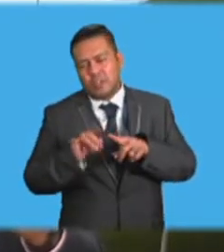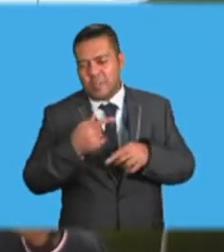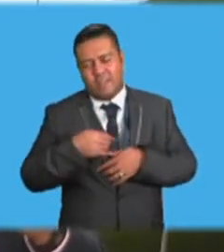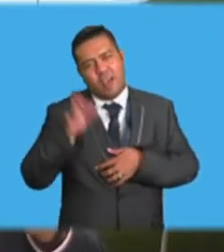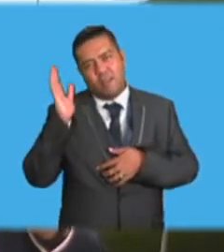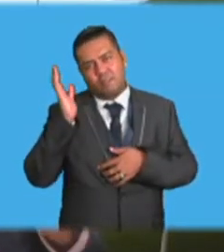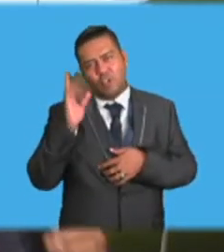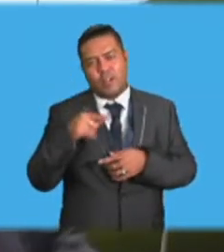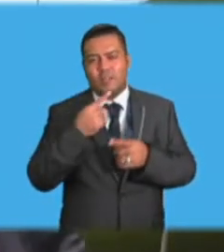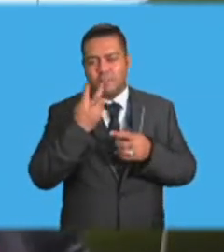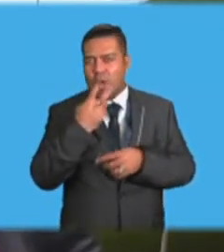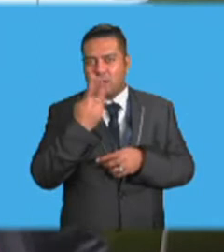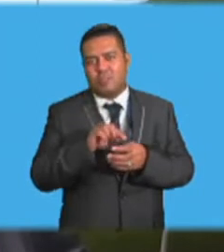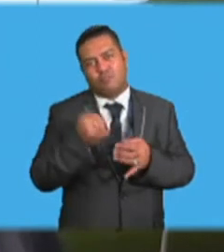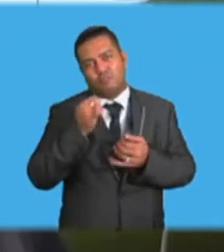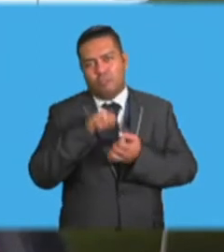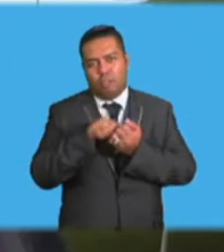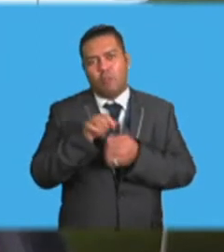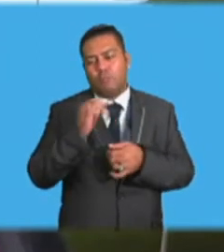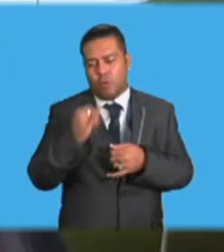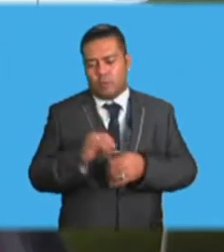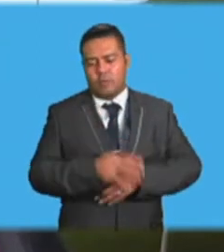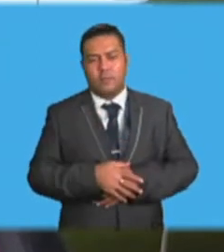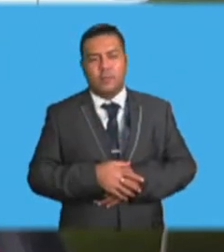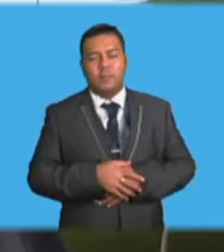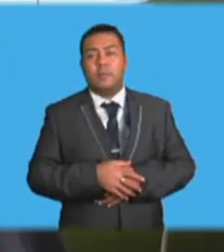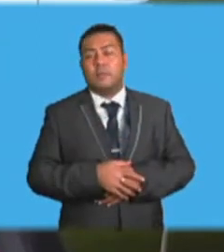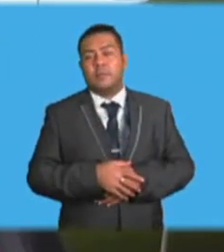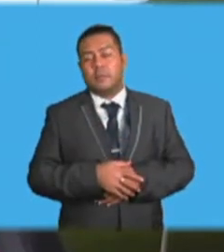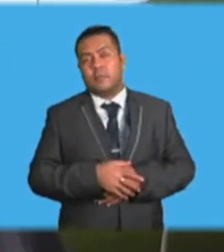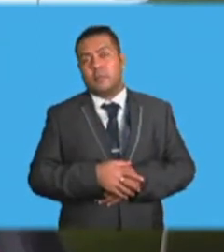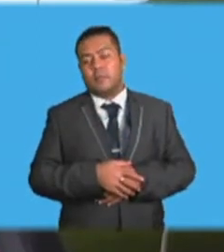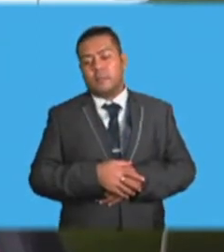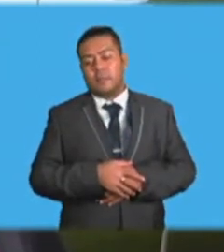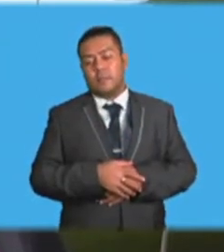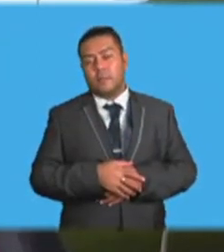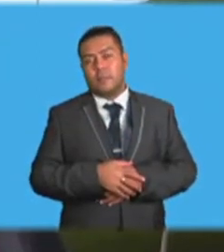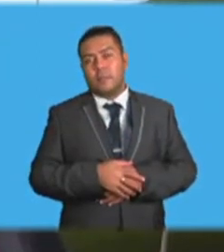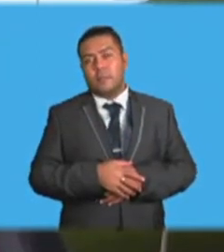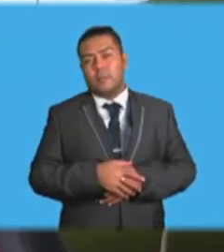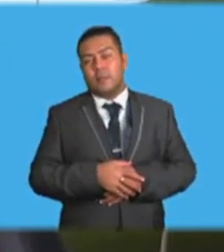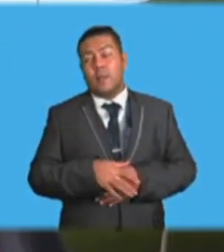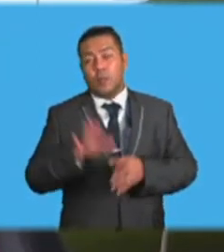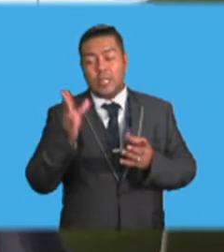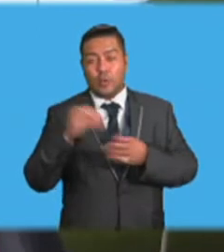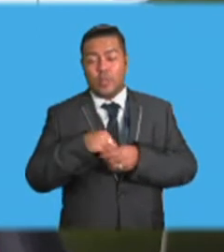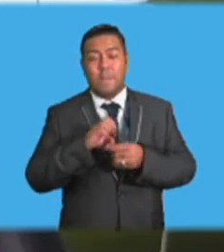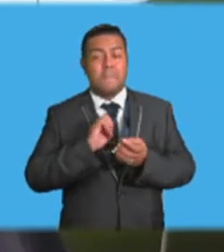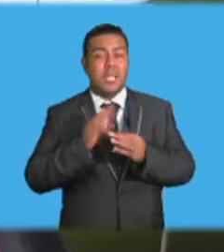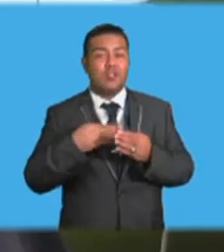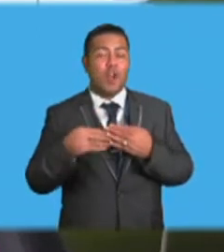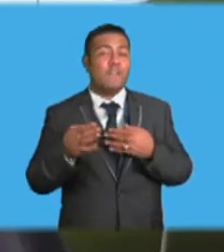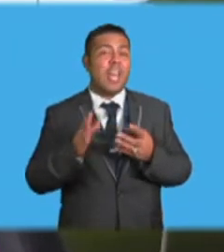it correctly. Madam Speaker, the committee has already had its first inaugural meeting, which included the Ministry of Economy, Office